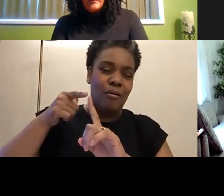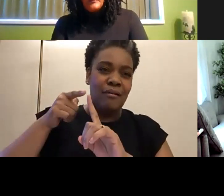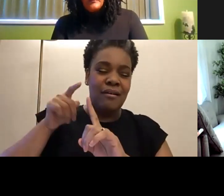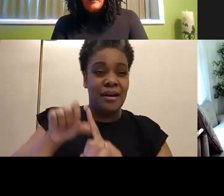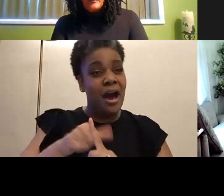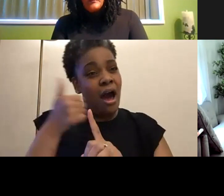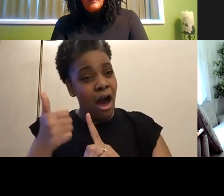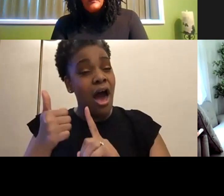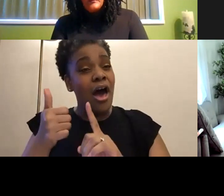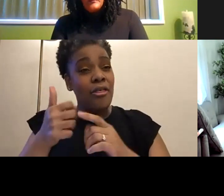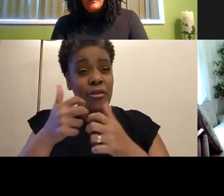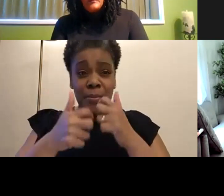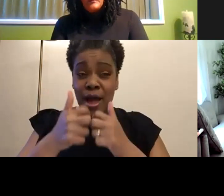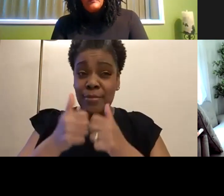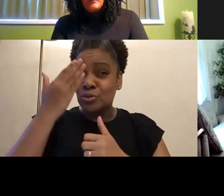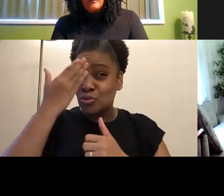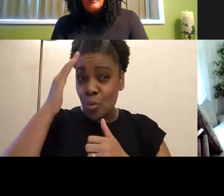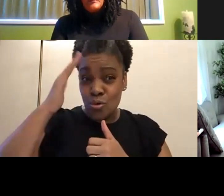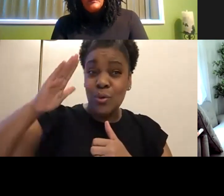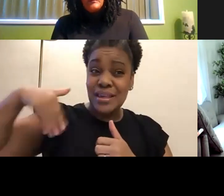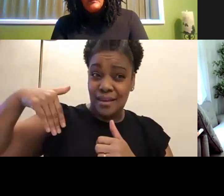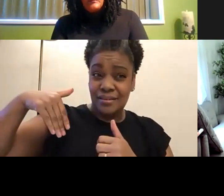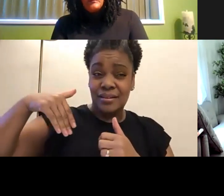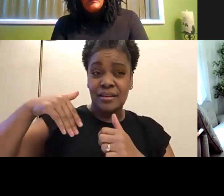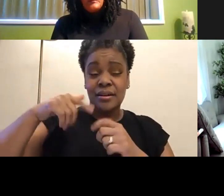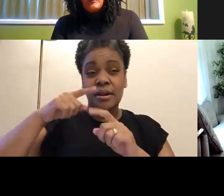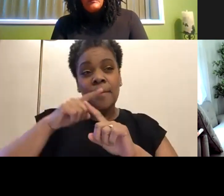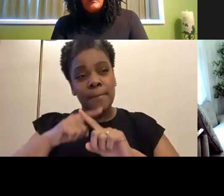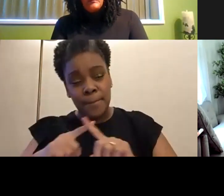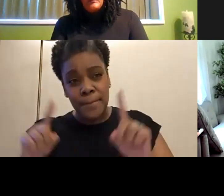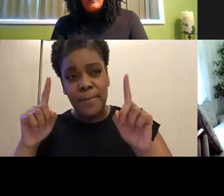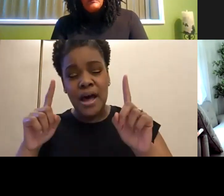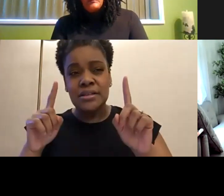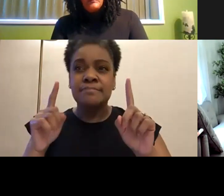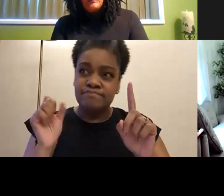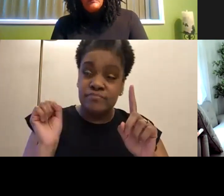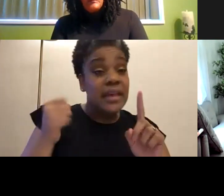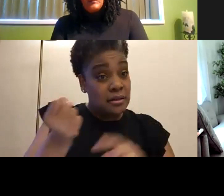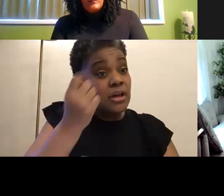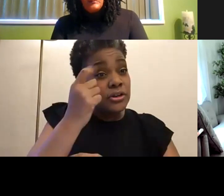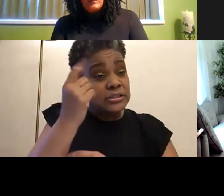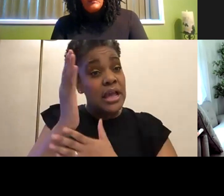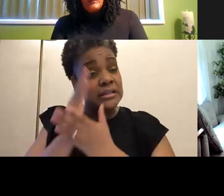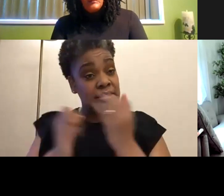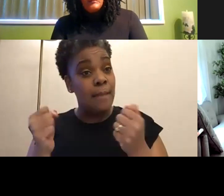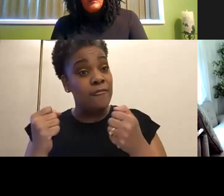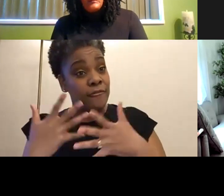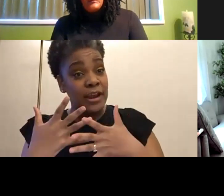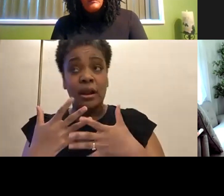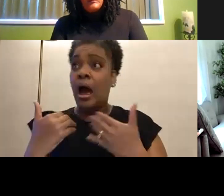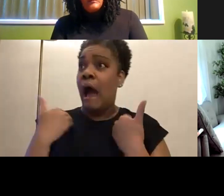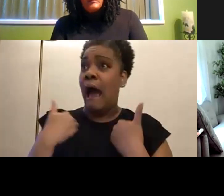that we really don't know at this time. And so I think that there are some fears for people who maybe recently got the Johnson& Johnson